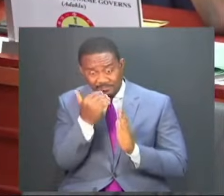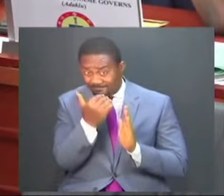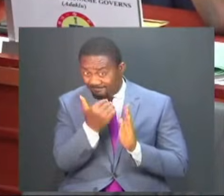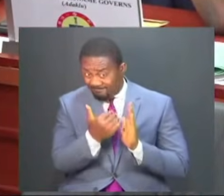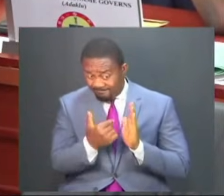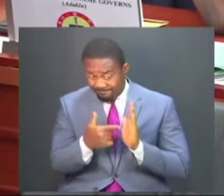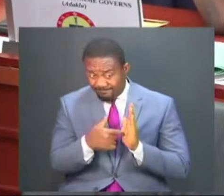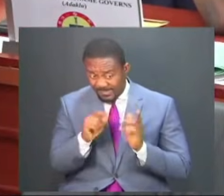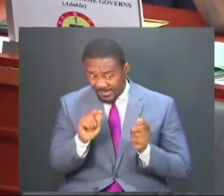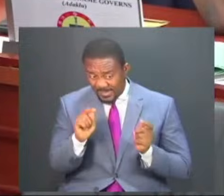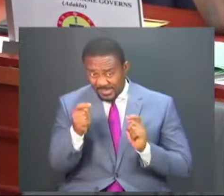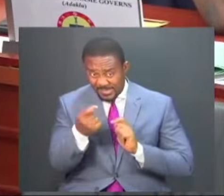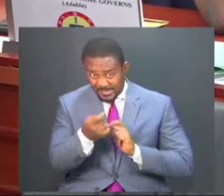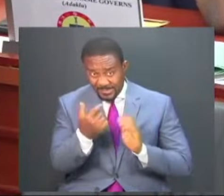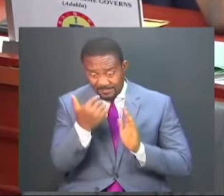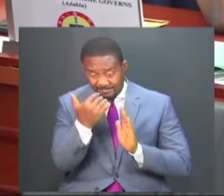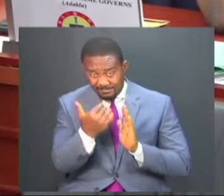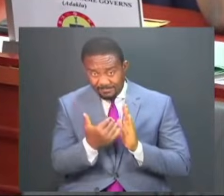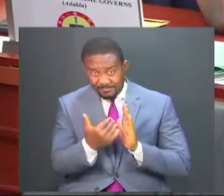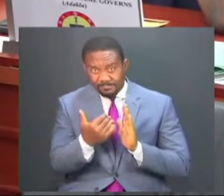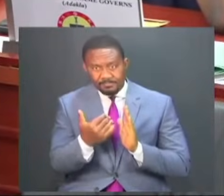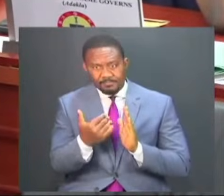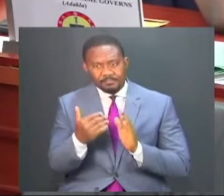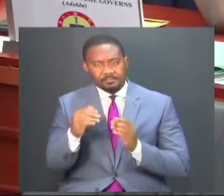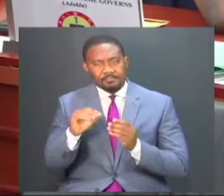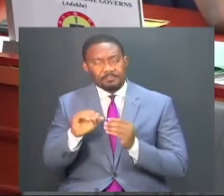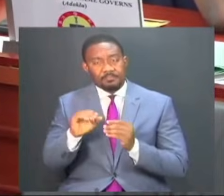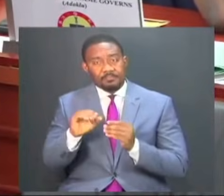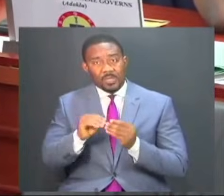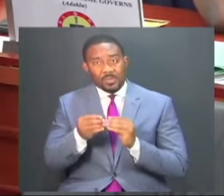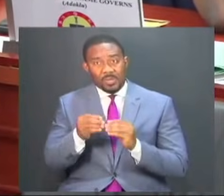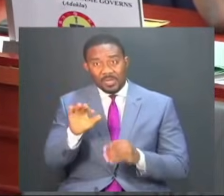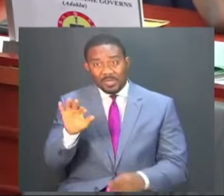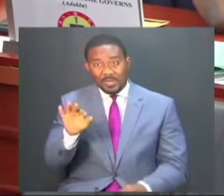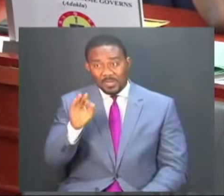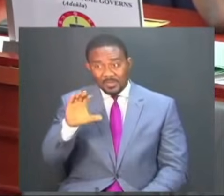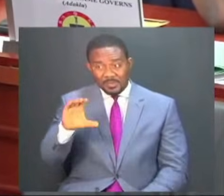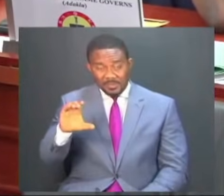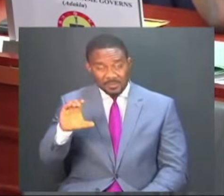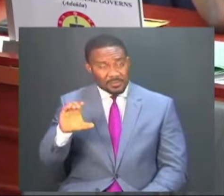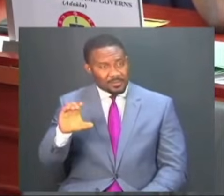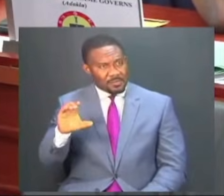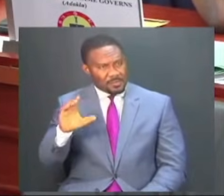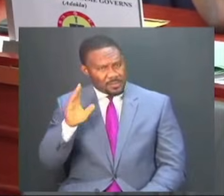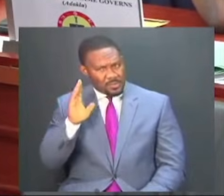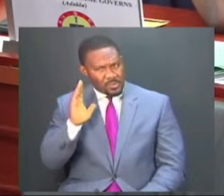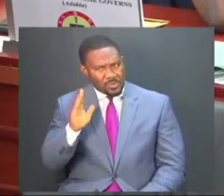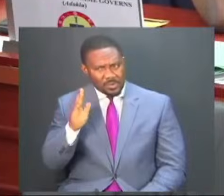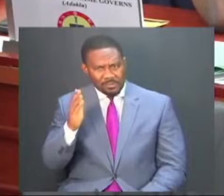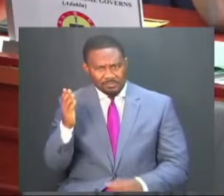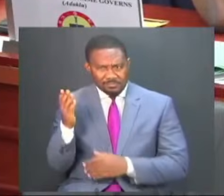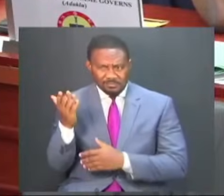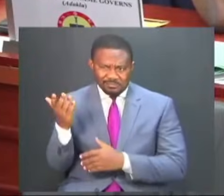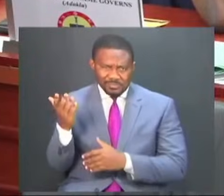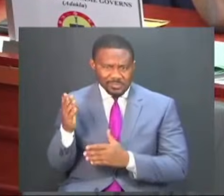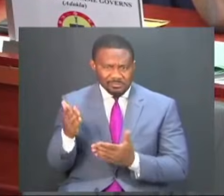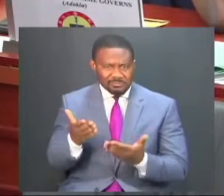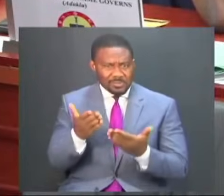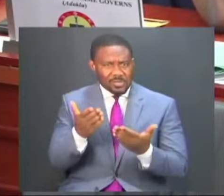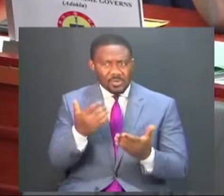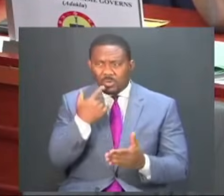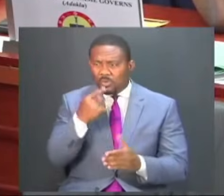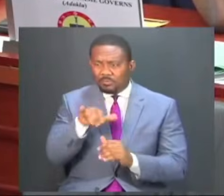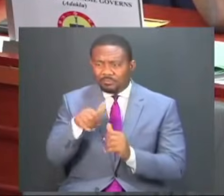paper. Item 9C is to be presented by the Minister for